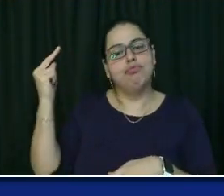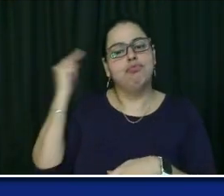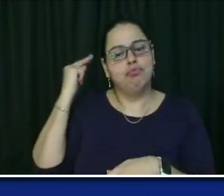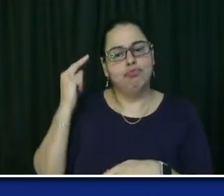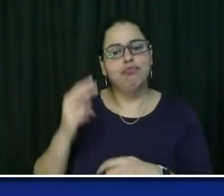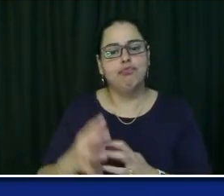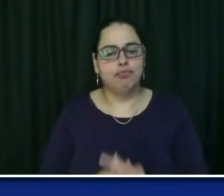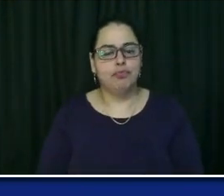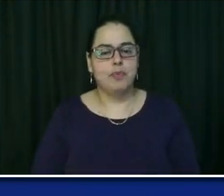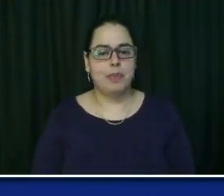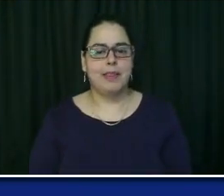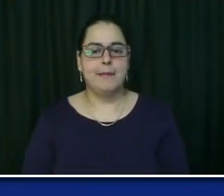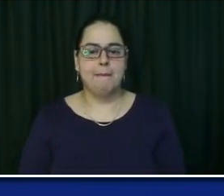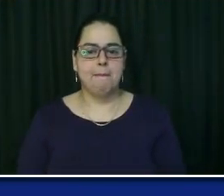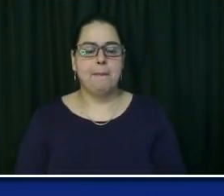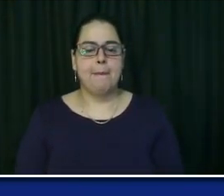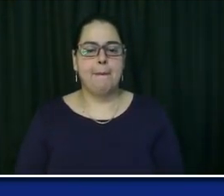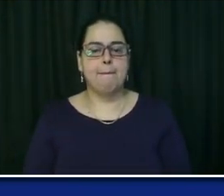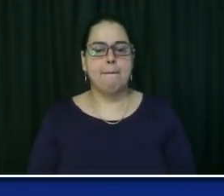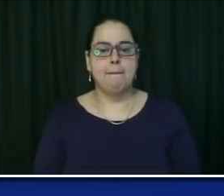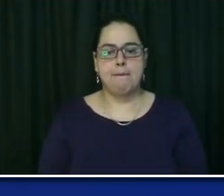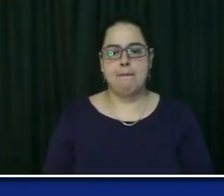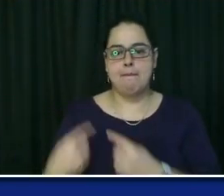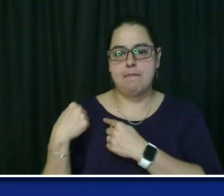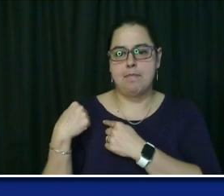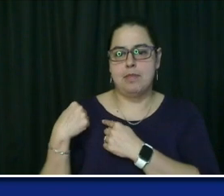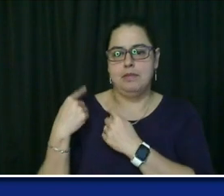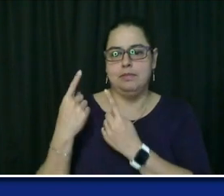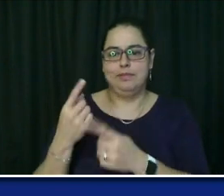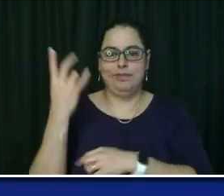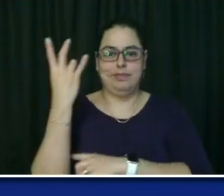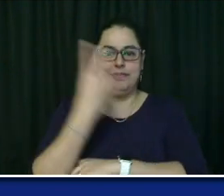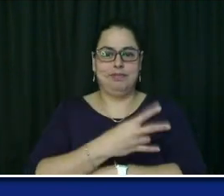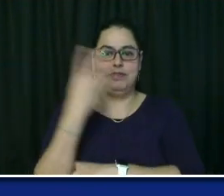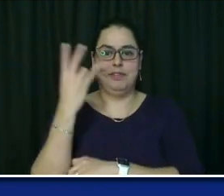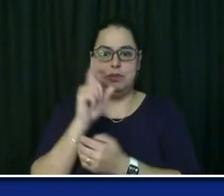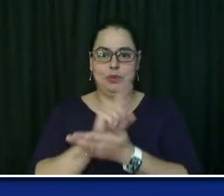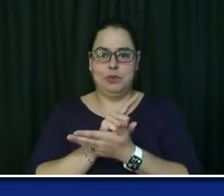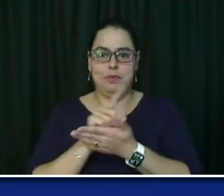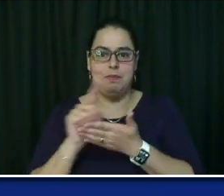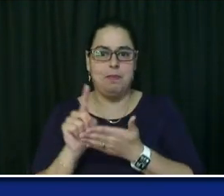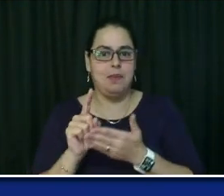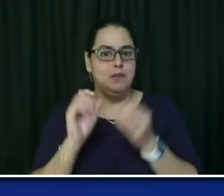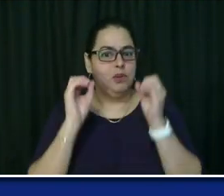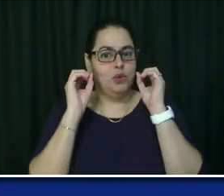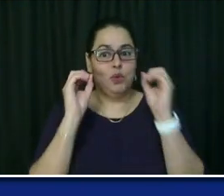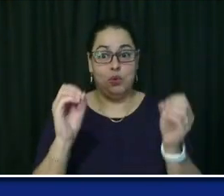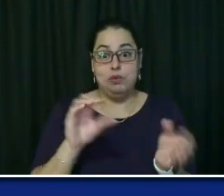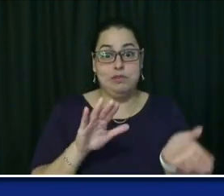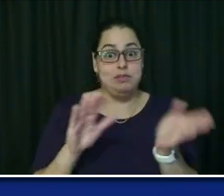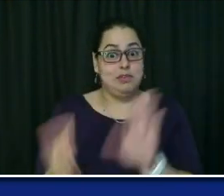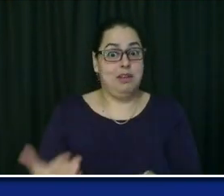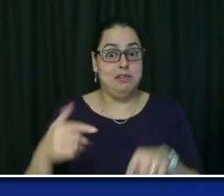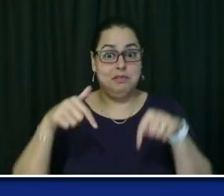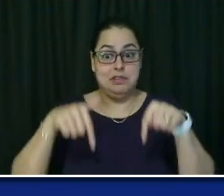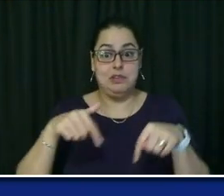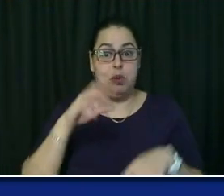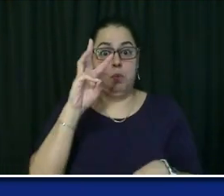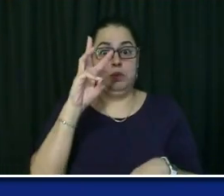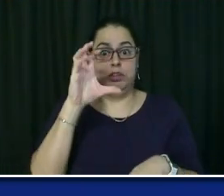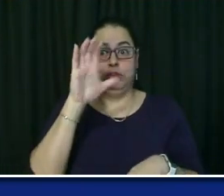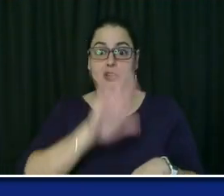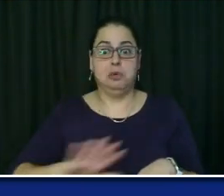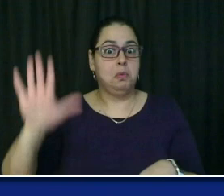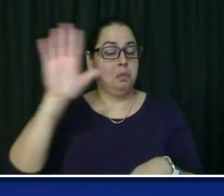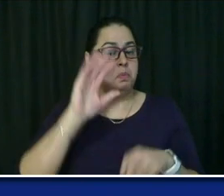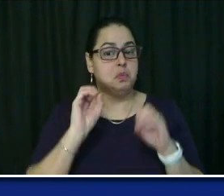no fatalities. The last fatality had was a week ago, and if you track back before that, the total number of fatalities, we had